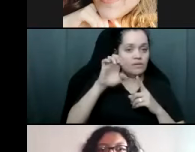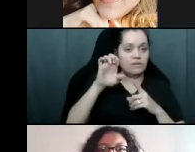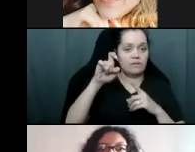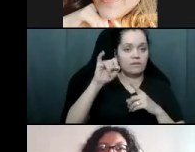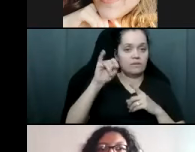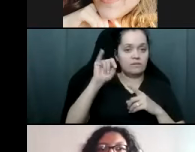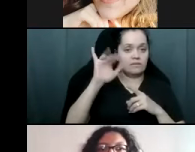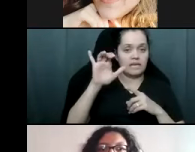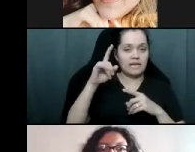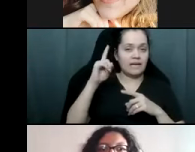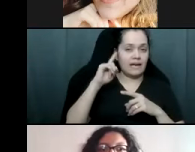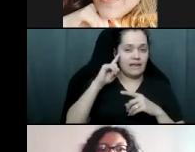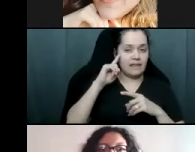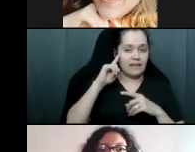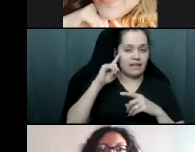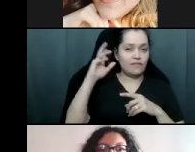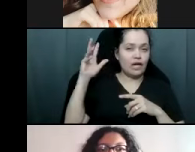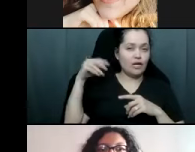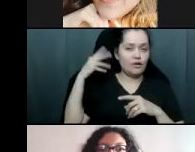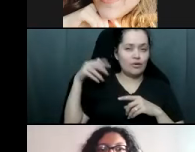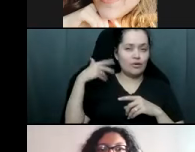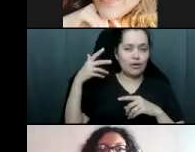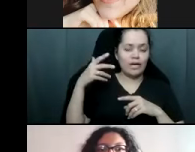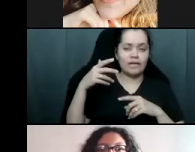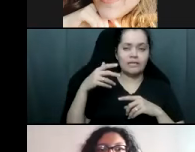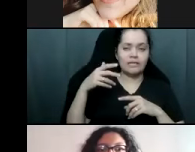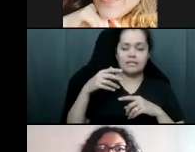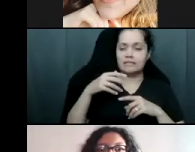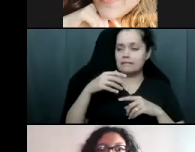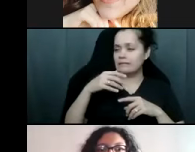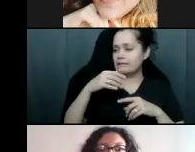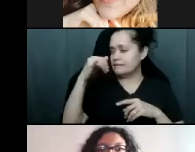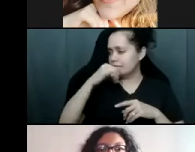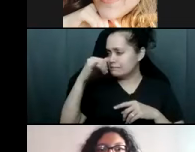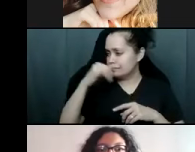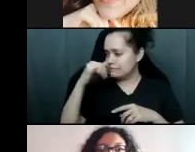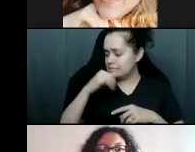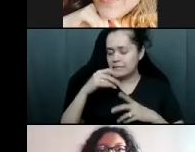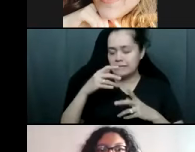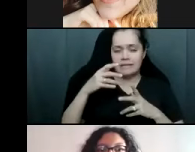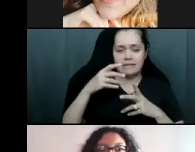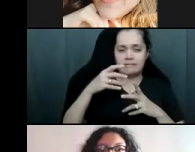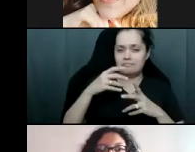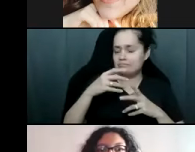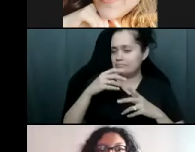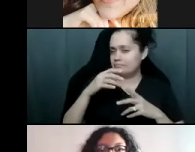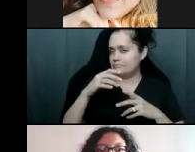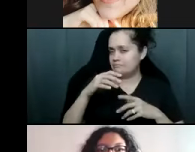think of crazy, wild, unusual, bizarre, something like that.